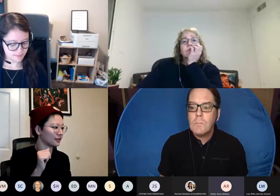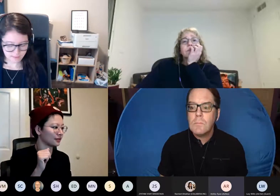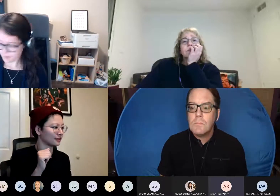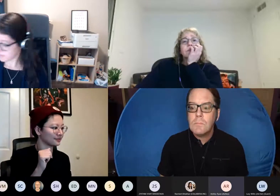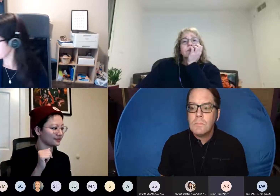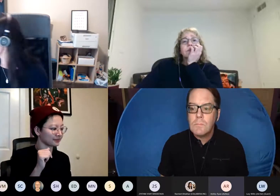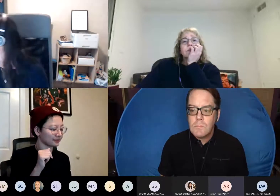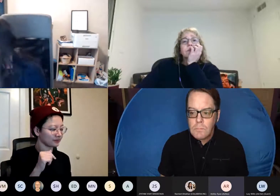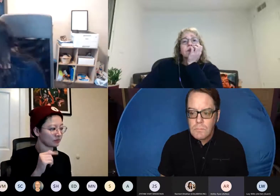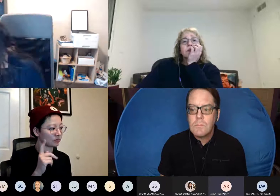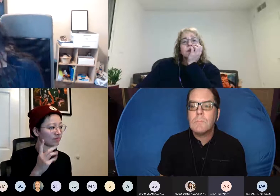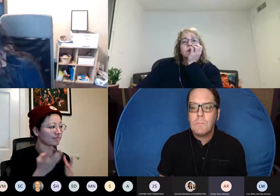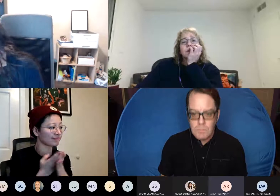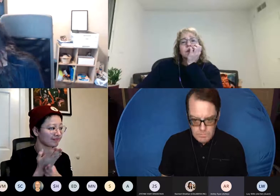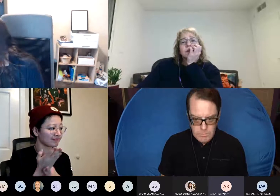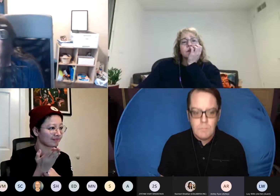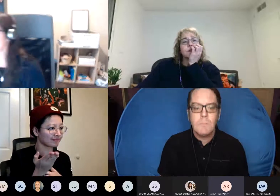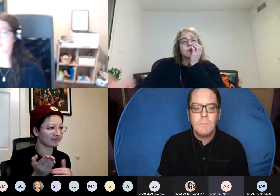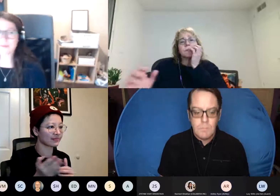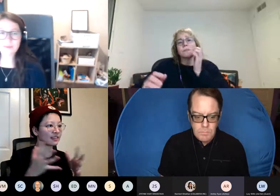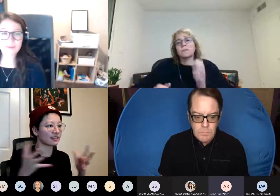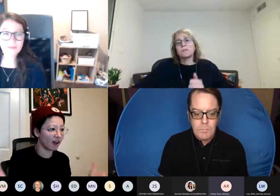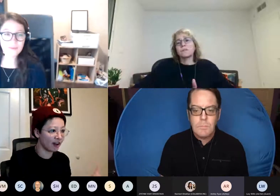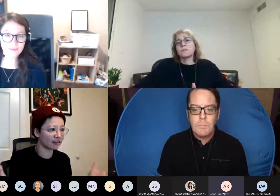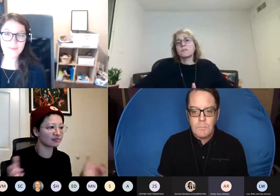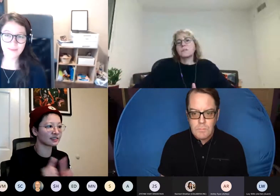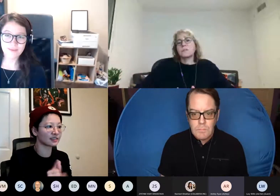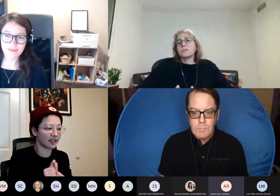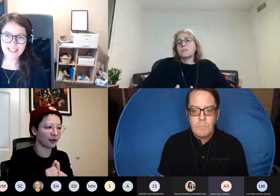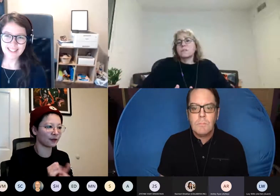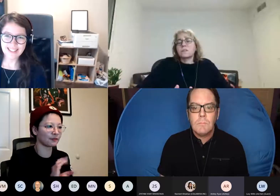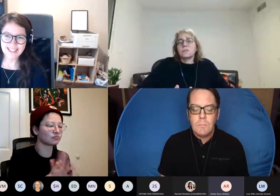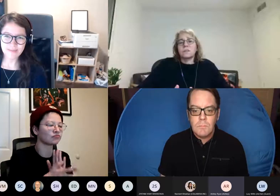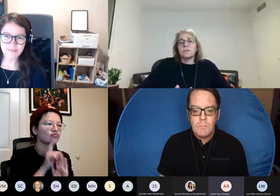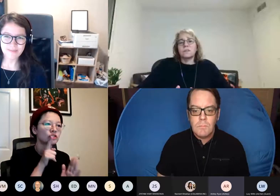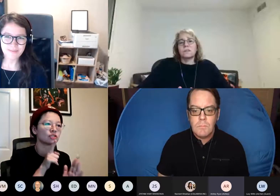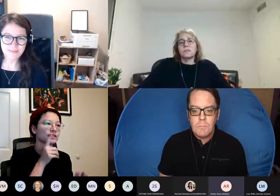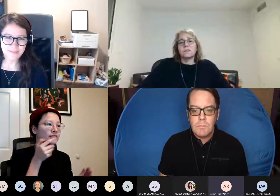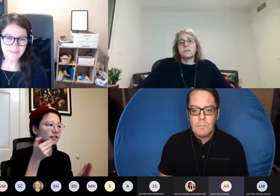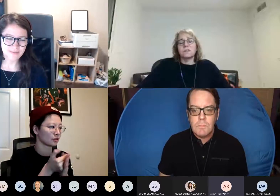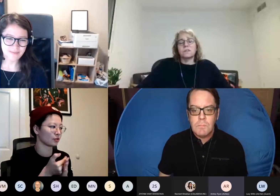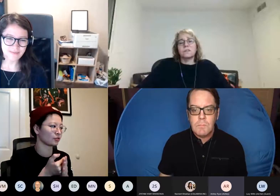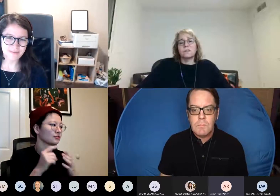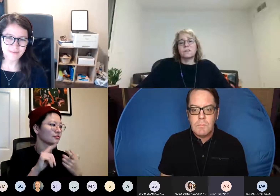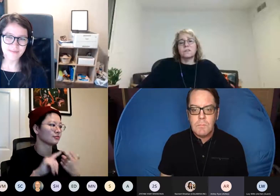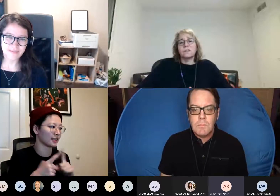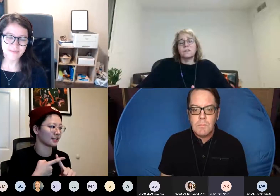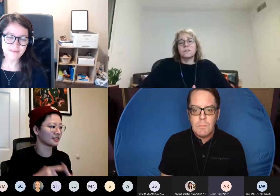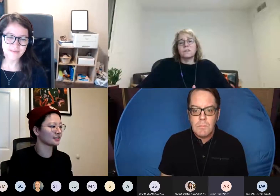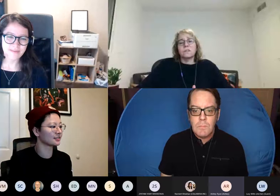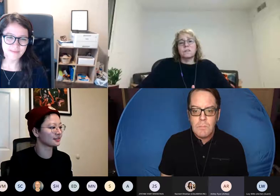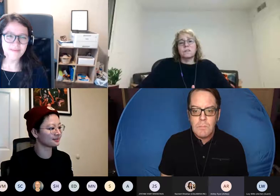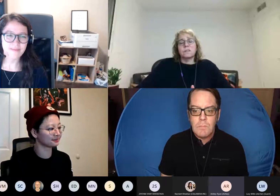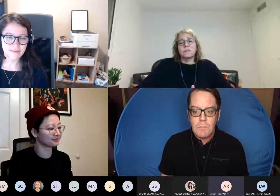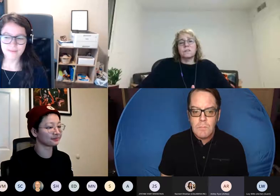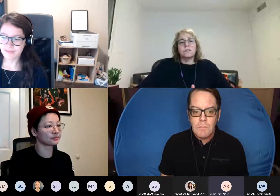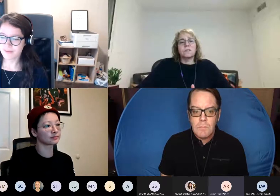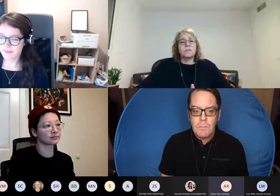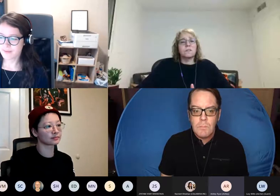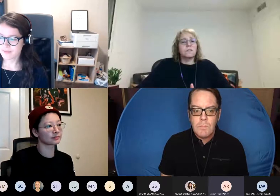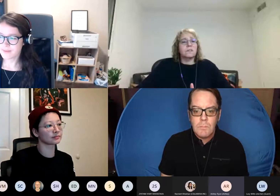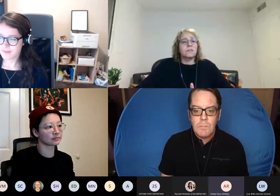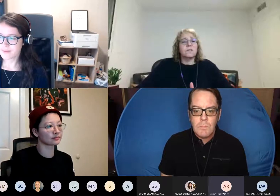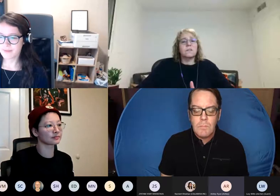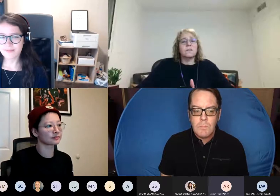were hired by Microsoft afterwards, and throughout that process just ended up spending a lot of time together and